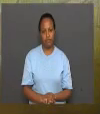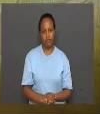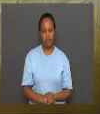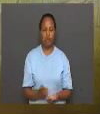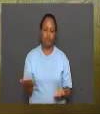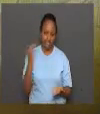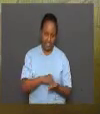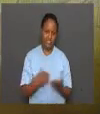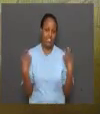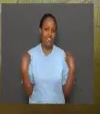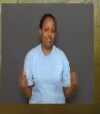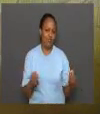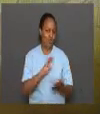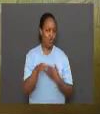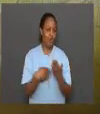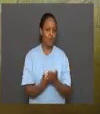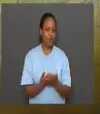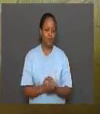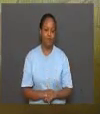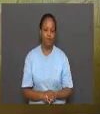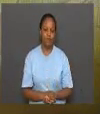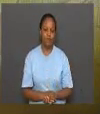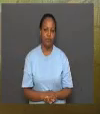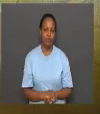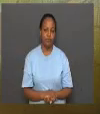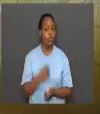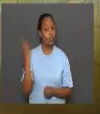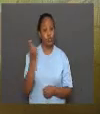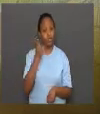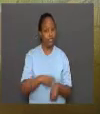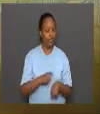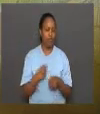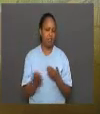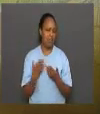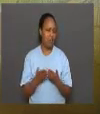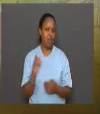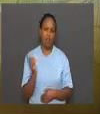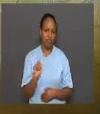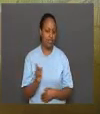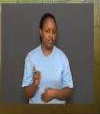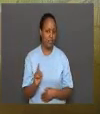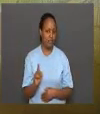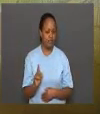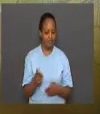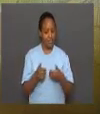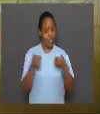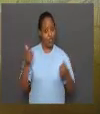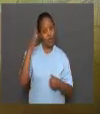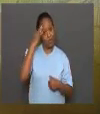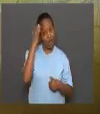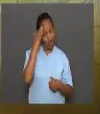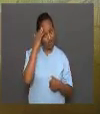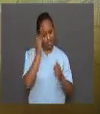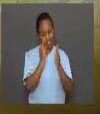Hello again, everyone. It is not always easy to distinguish between laws